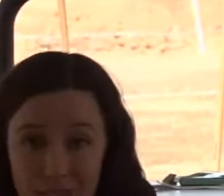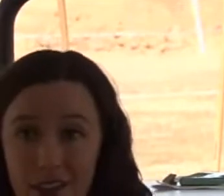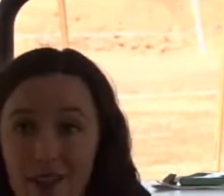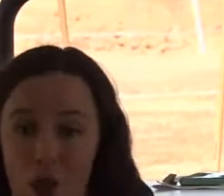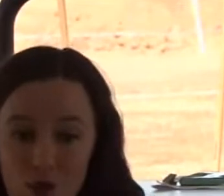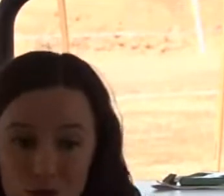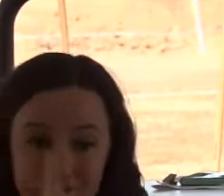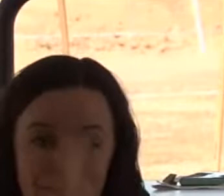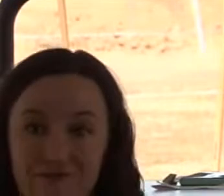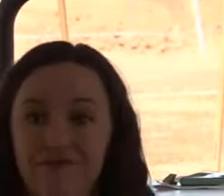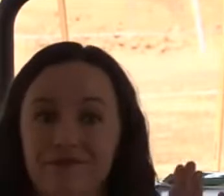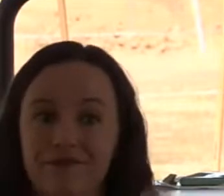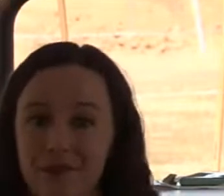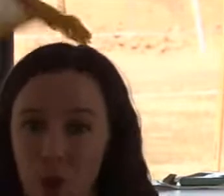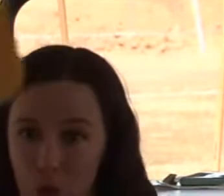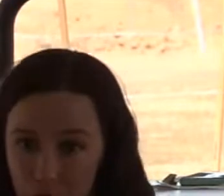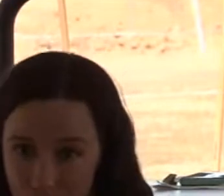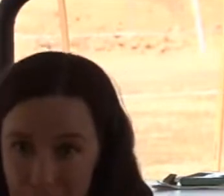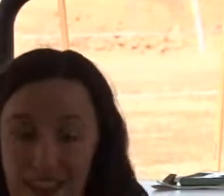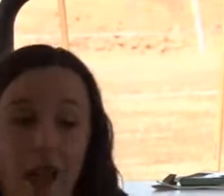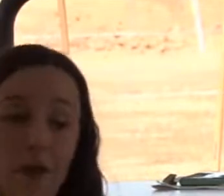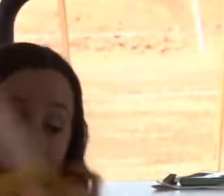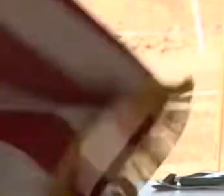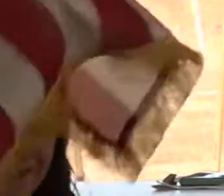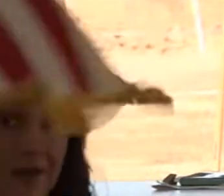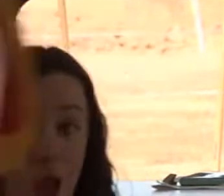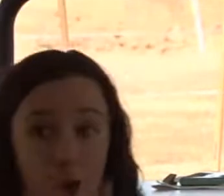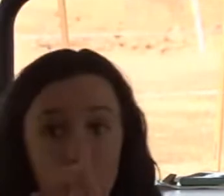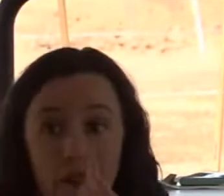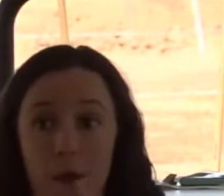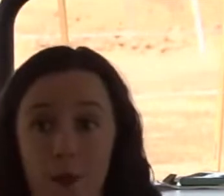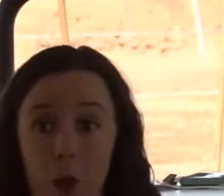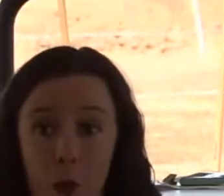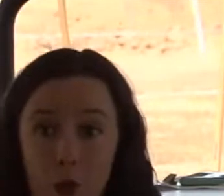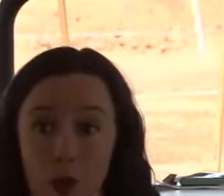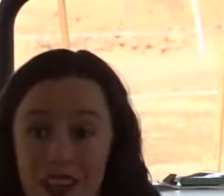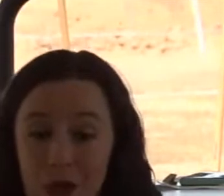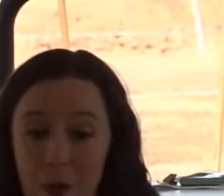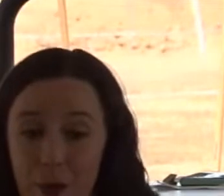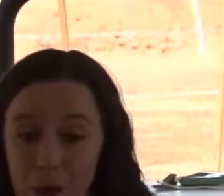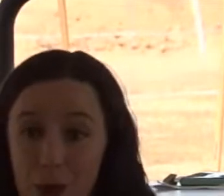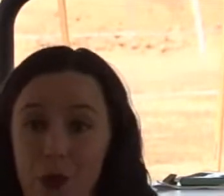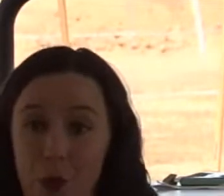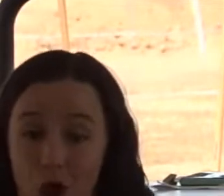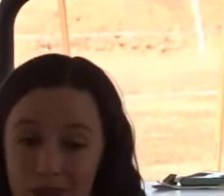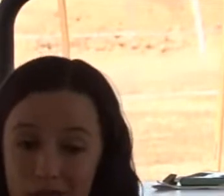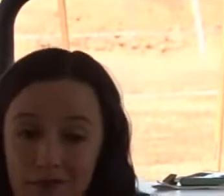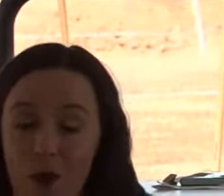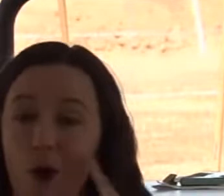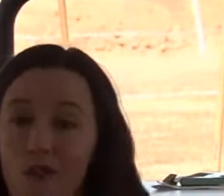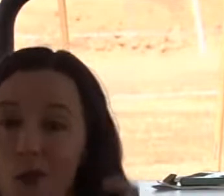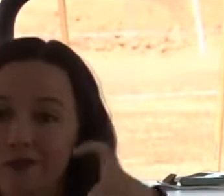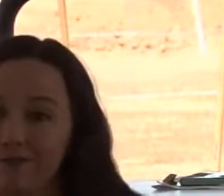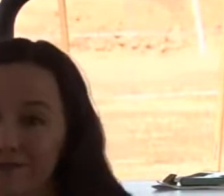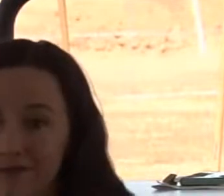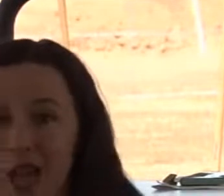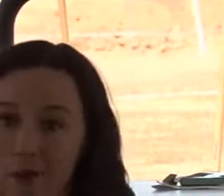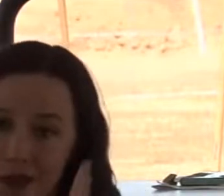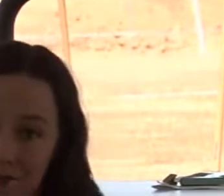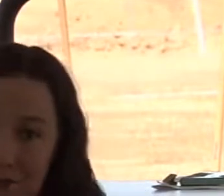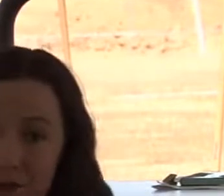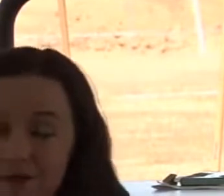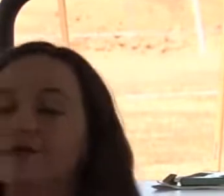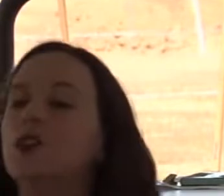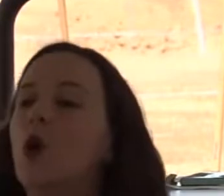award acknowledges our commitment to keeping our students on the path to timely completion in their degrees. So